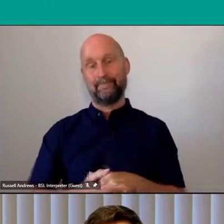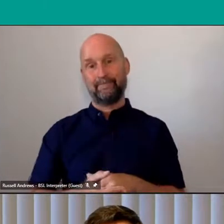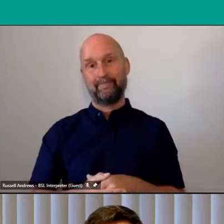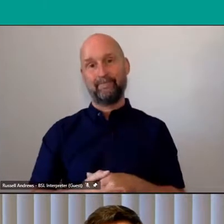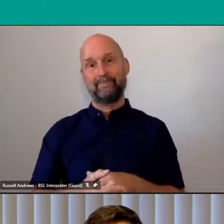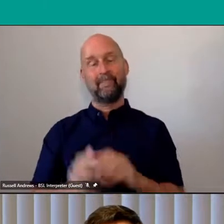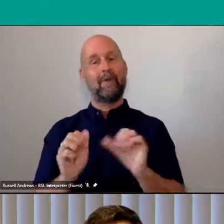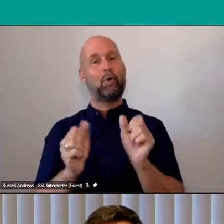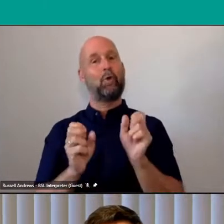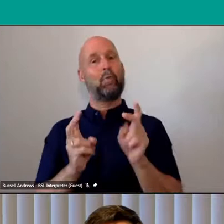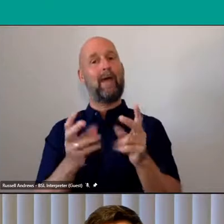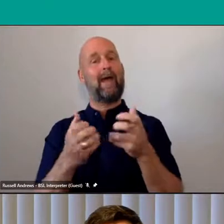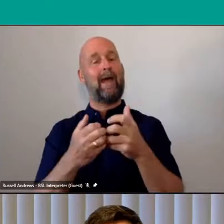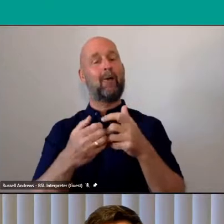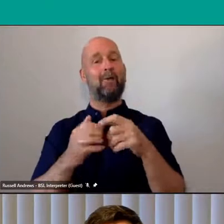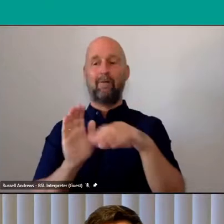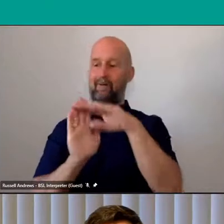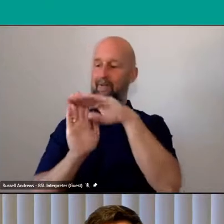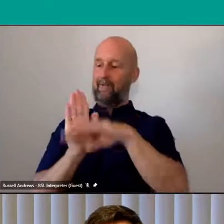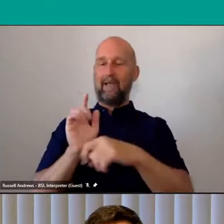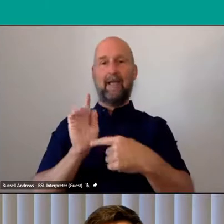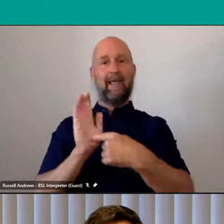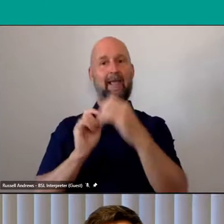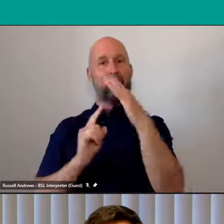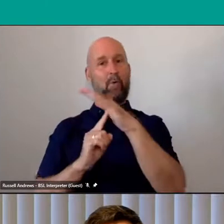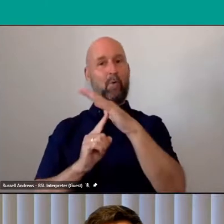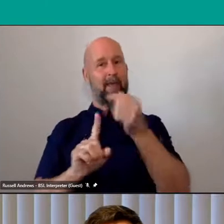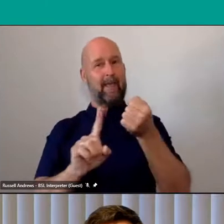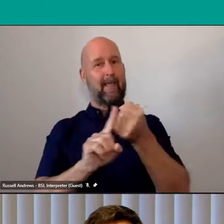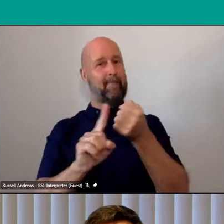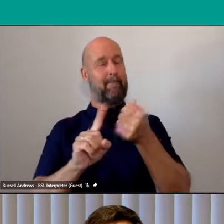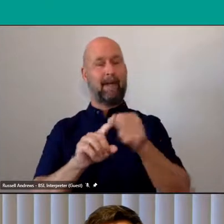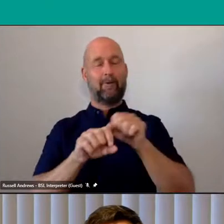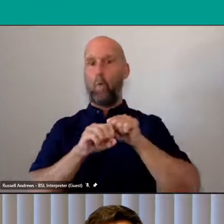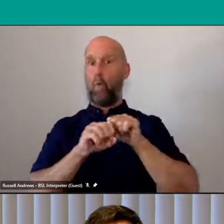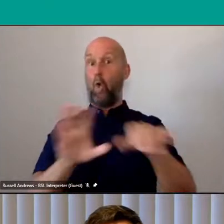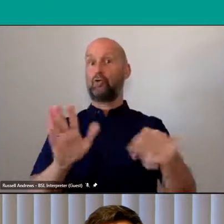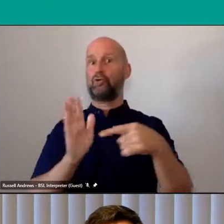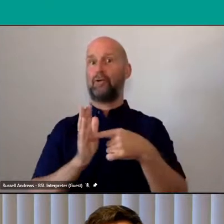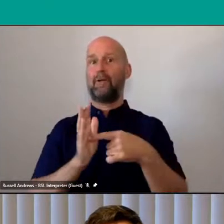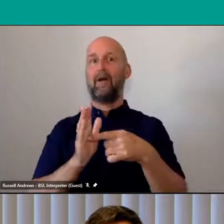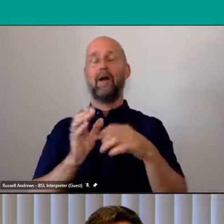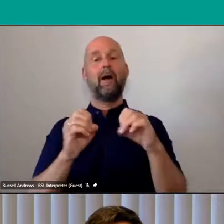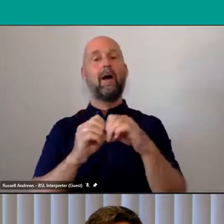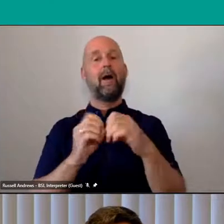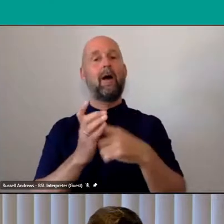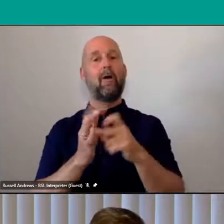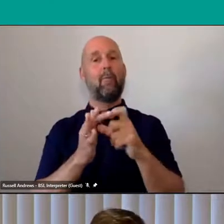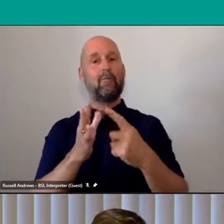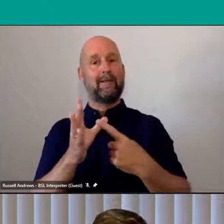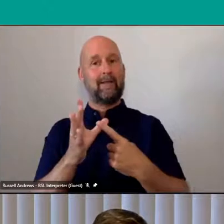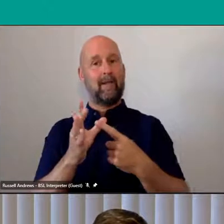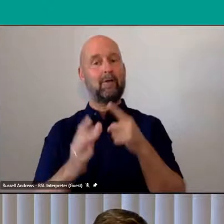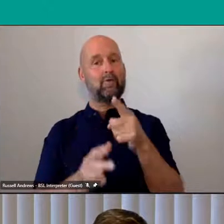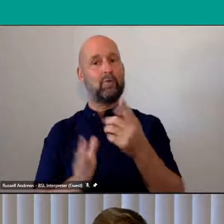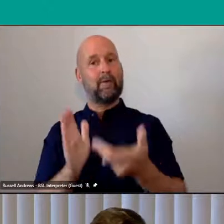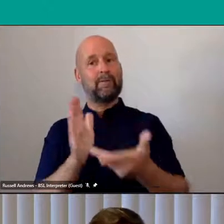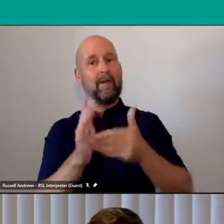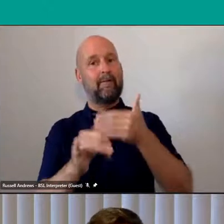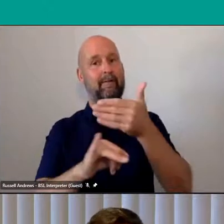way to launch such an important and impactful report. Brenda, I just wondered if you wanted to say anything